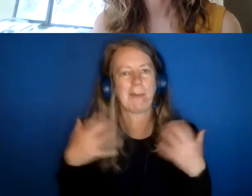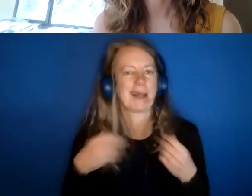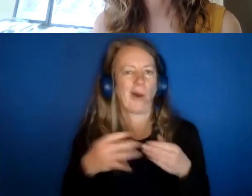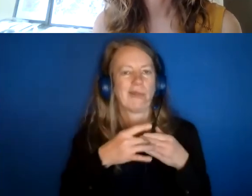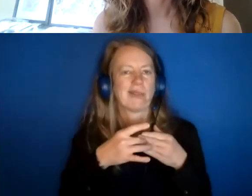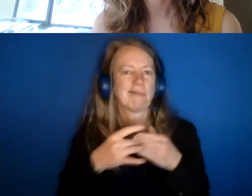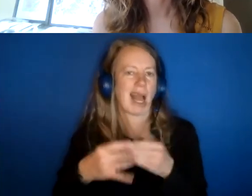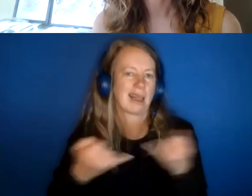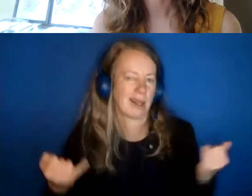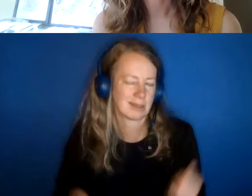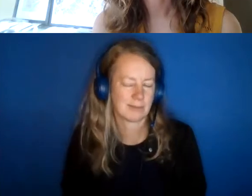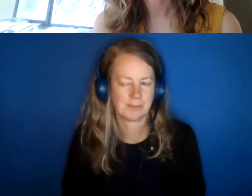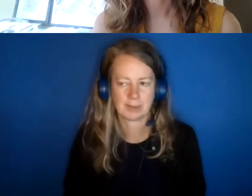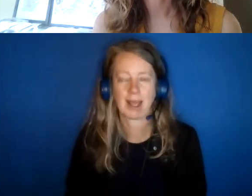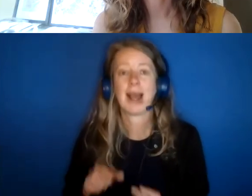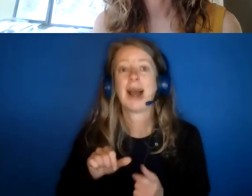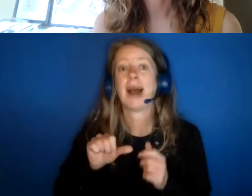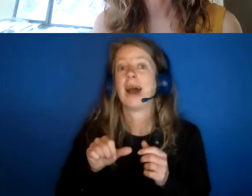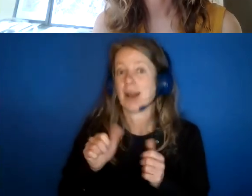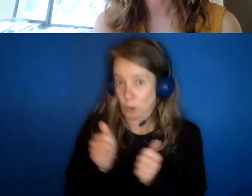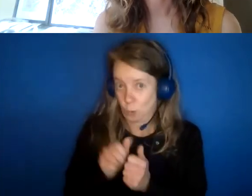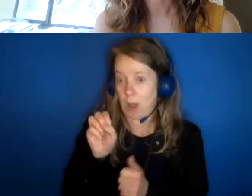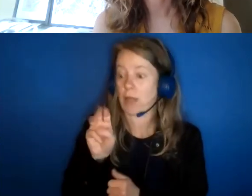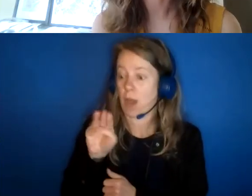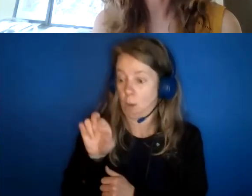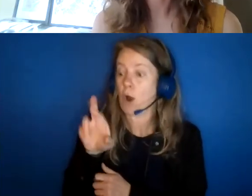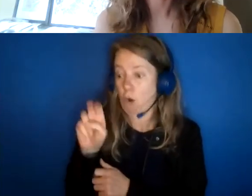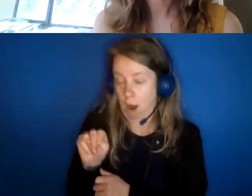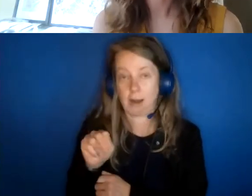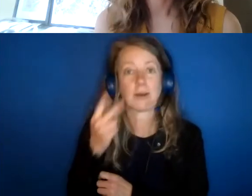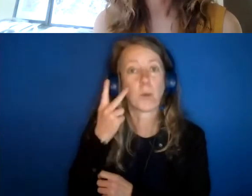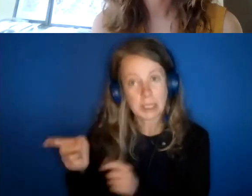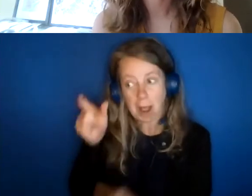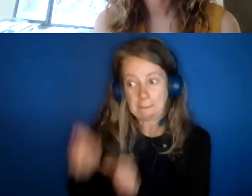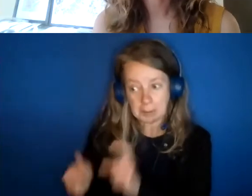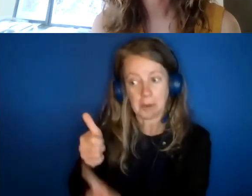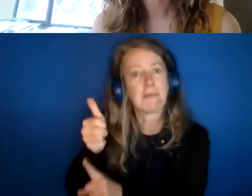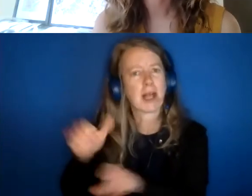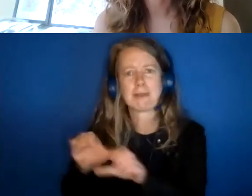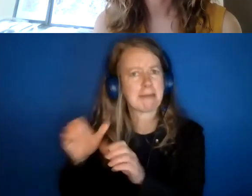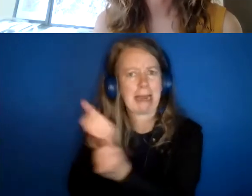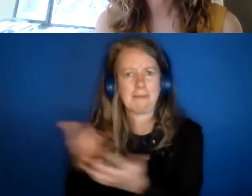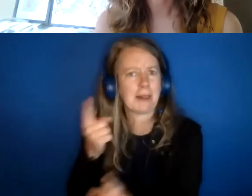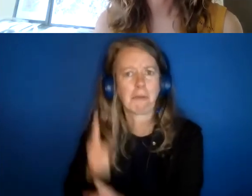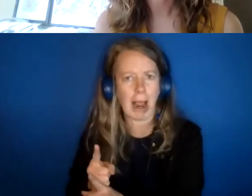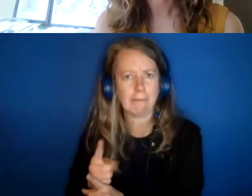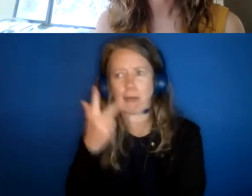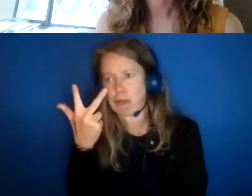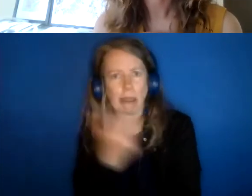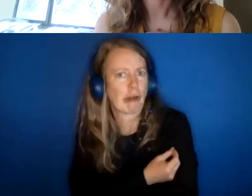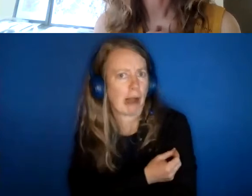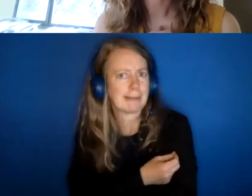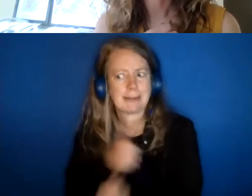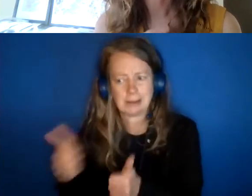Omicron, we saw people who had essentially done everything right in terms of got vaccinated, as fully vaccinated as they could be, and they